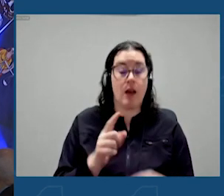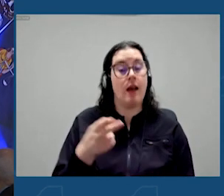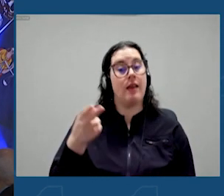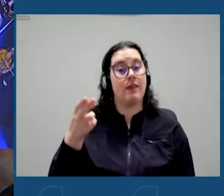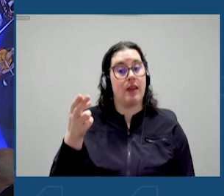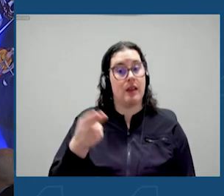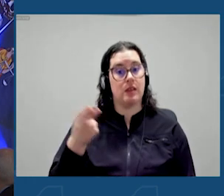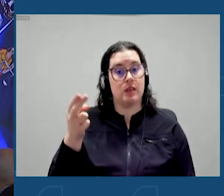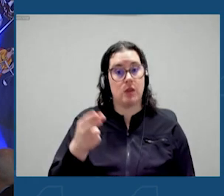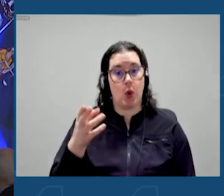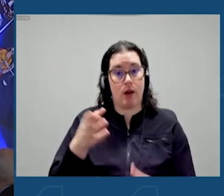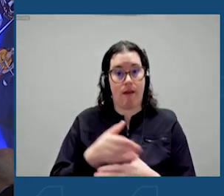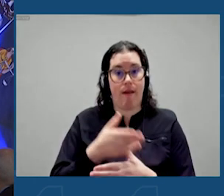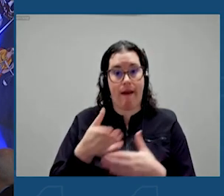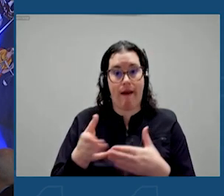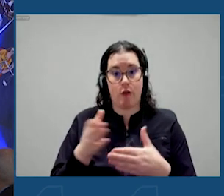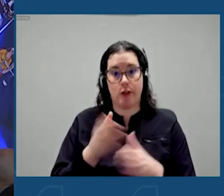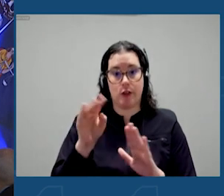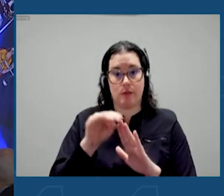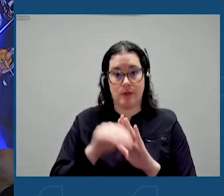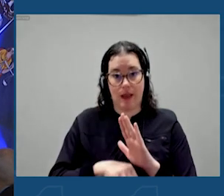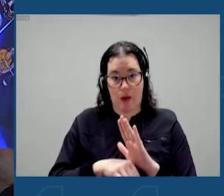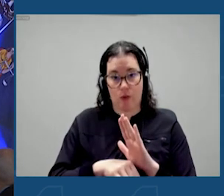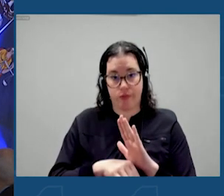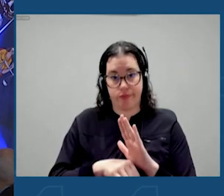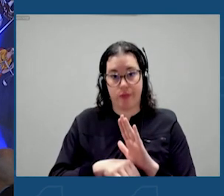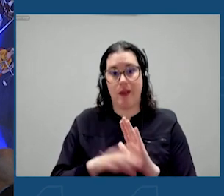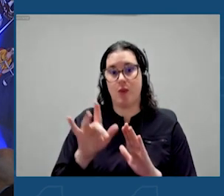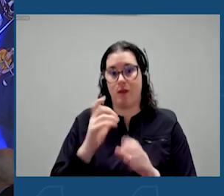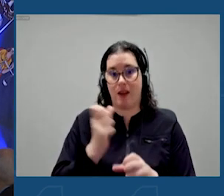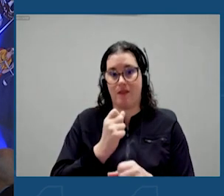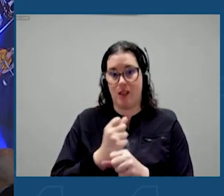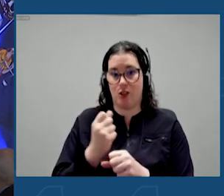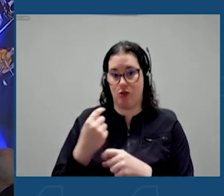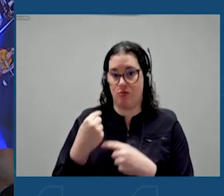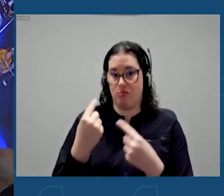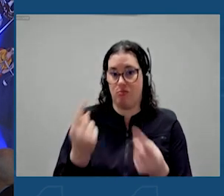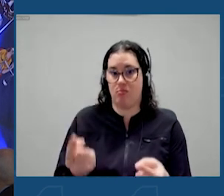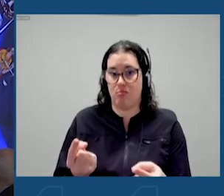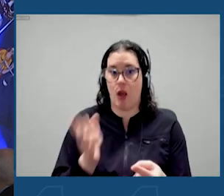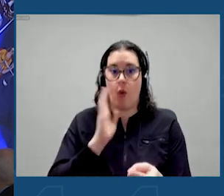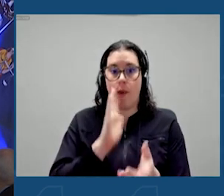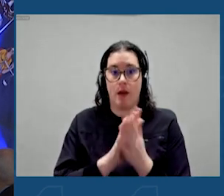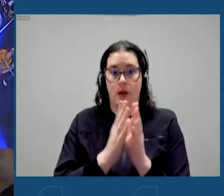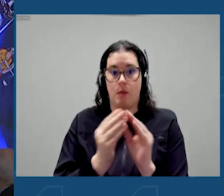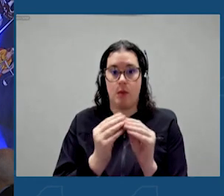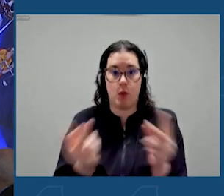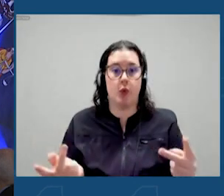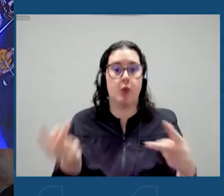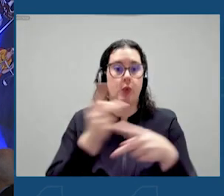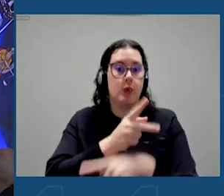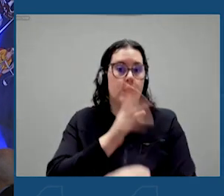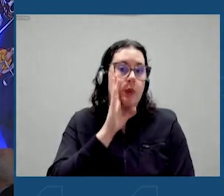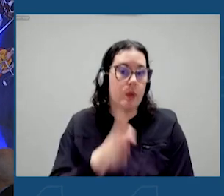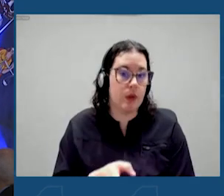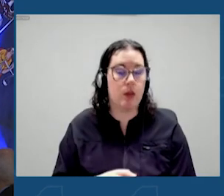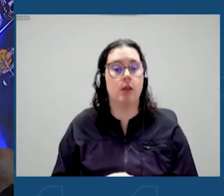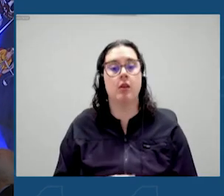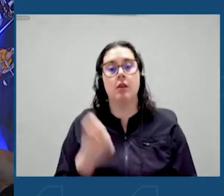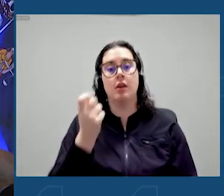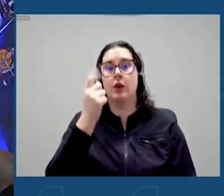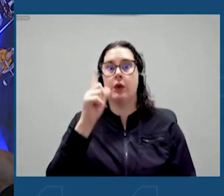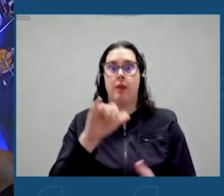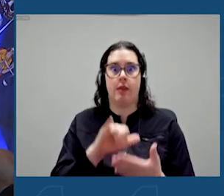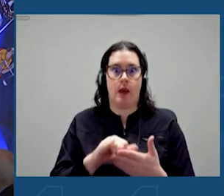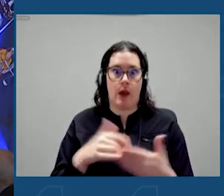last 25 years, and probably only going to get worse. That, by the way, has